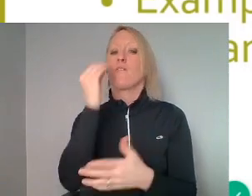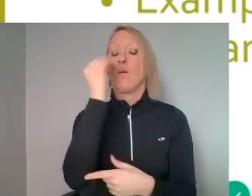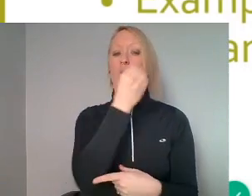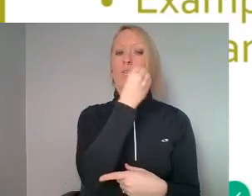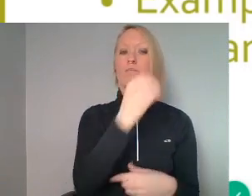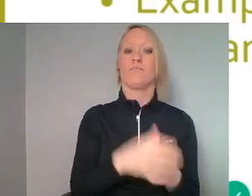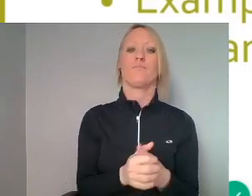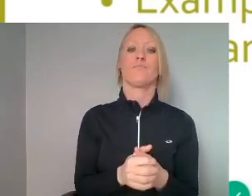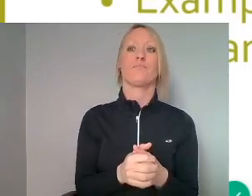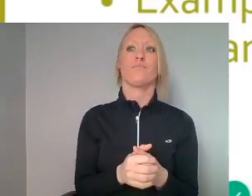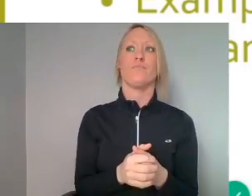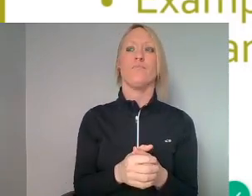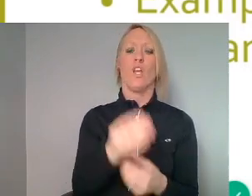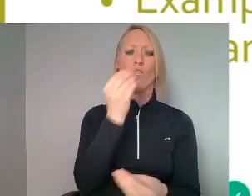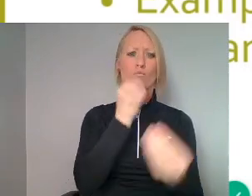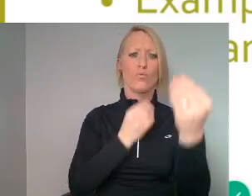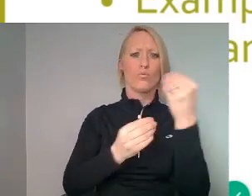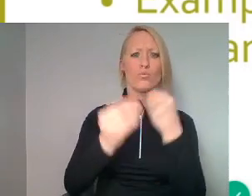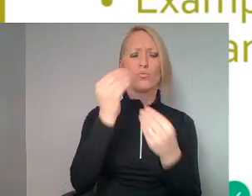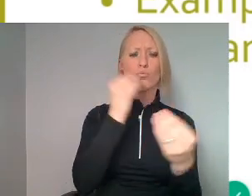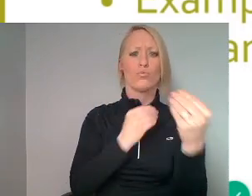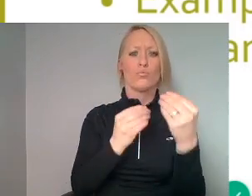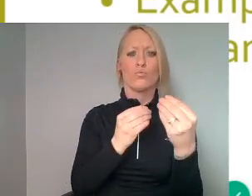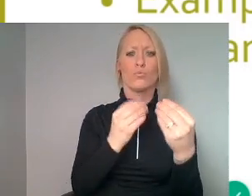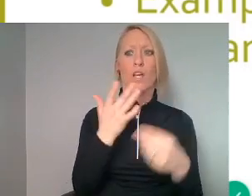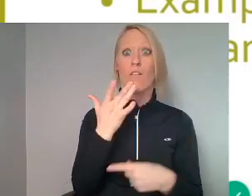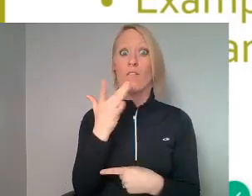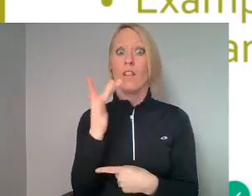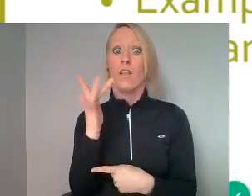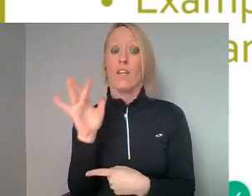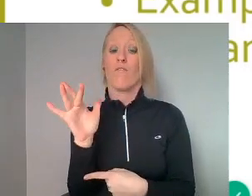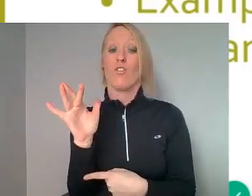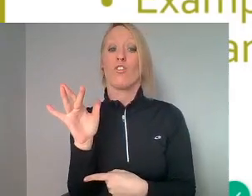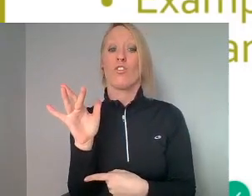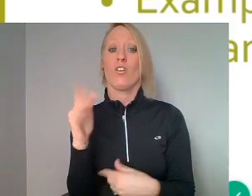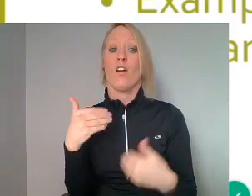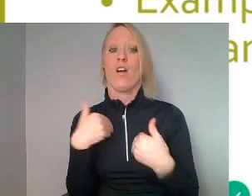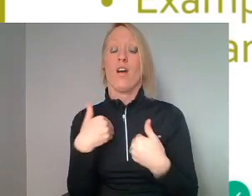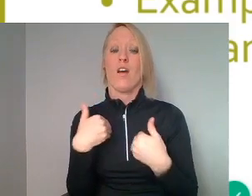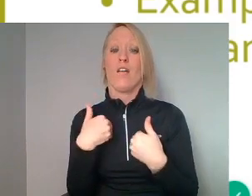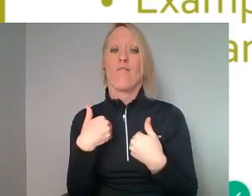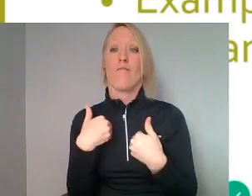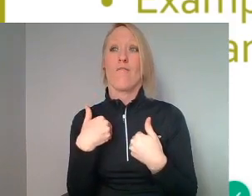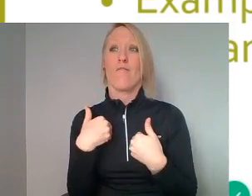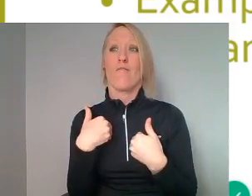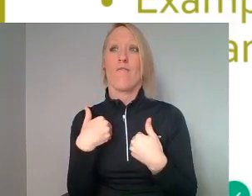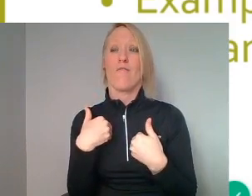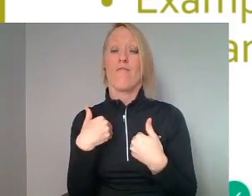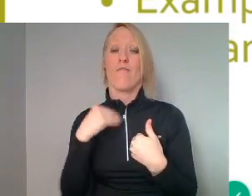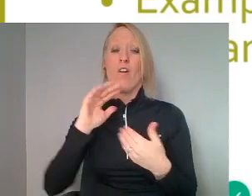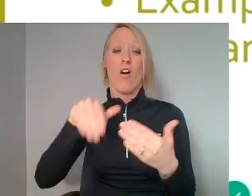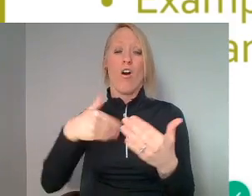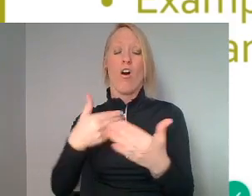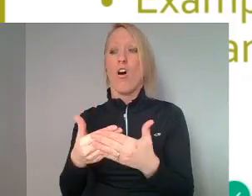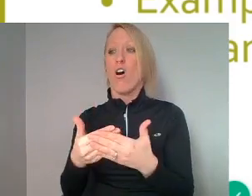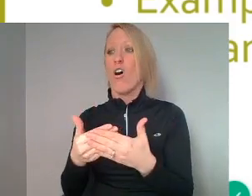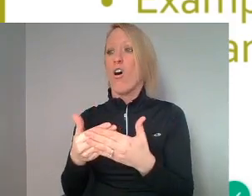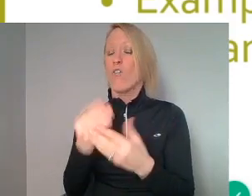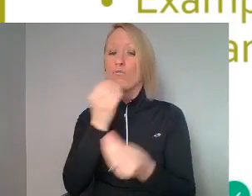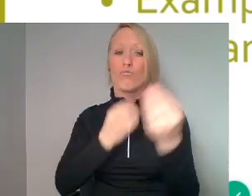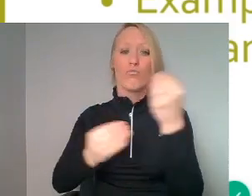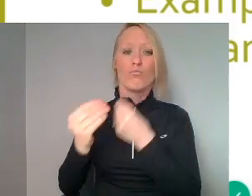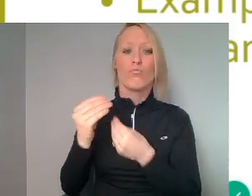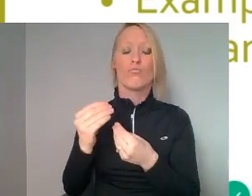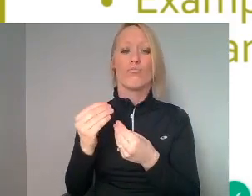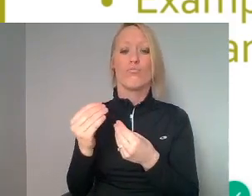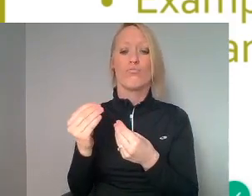like flavor profiles, foods that like when you were to cook them all together or make them, you would say, yeah, that's more of a